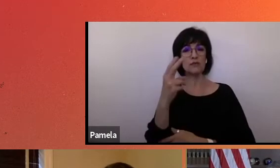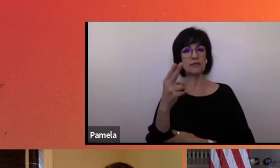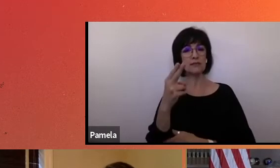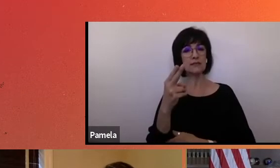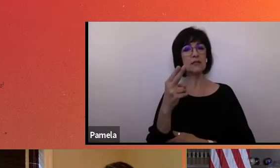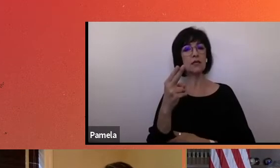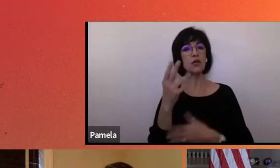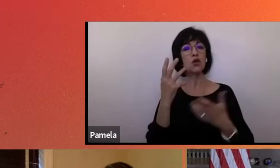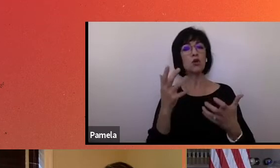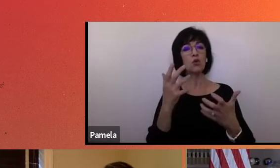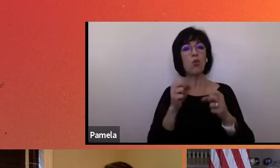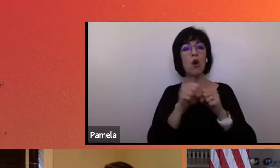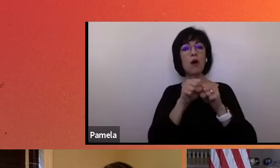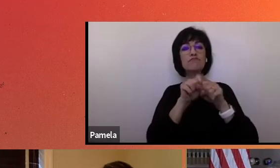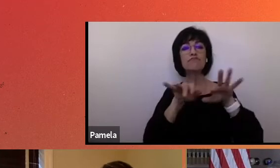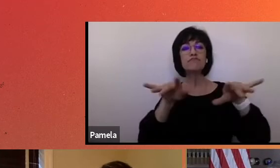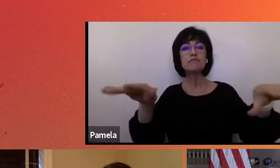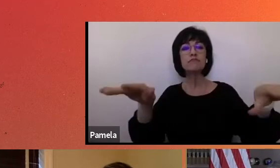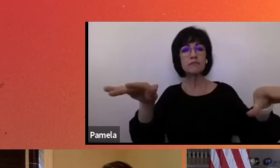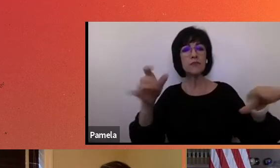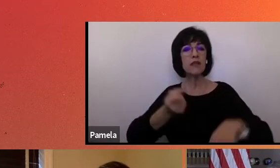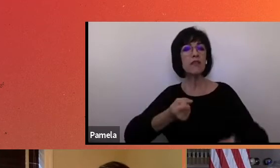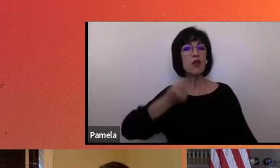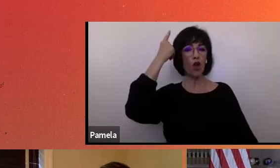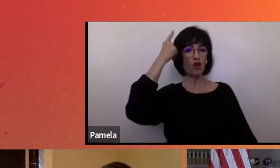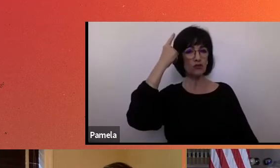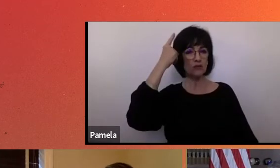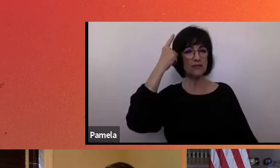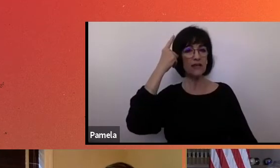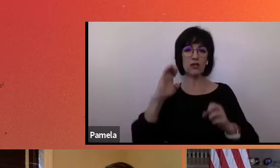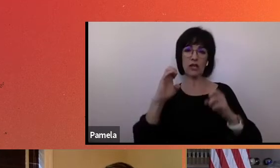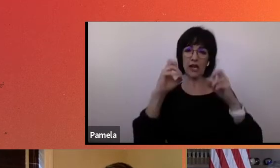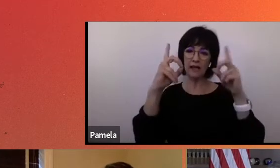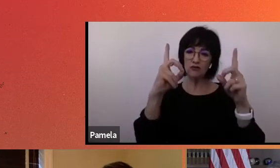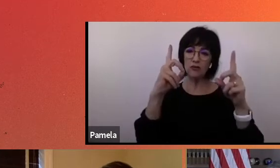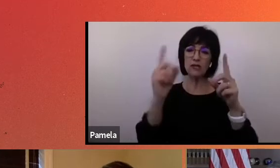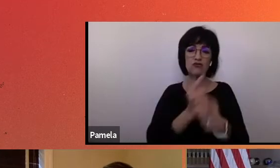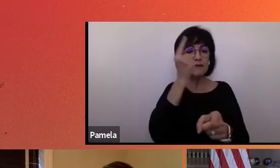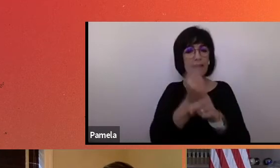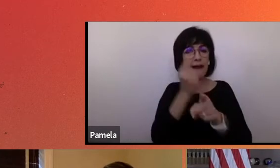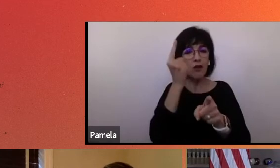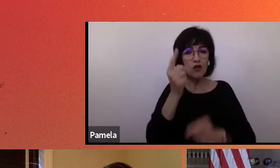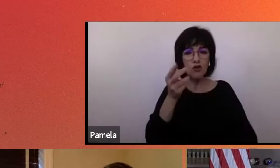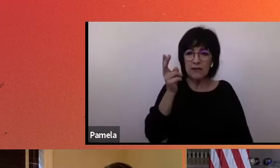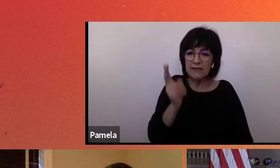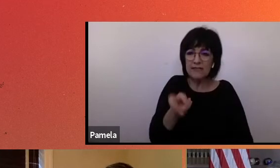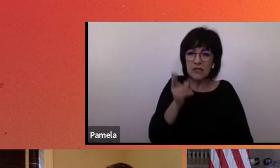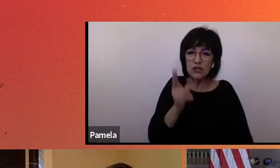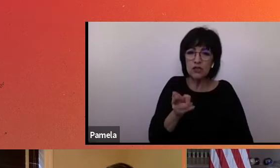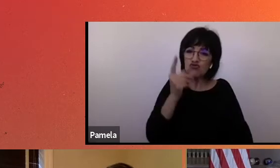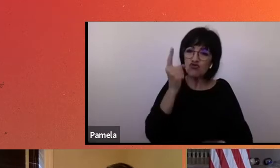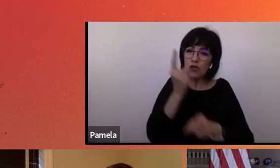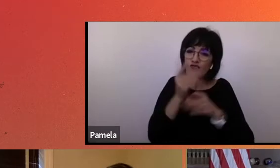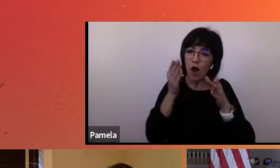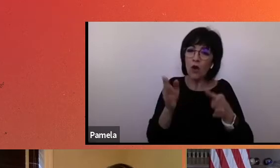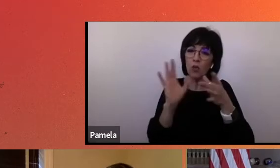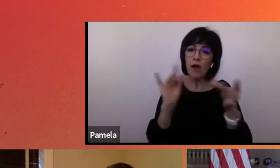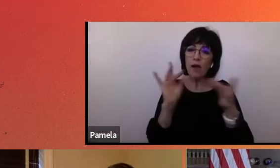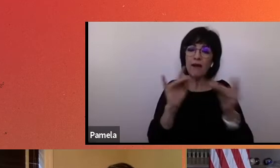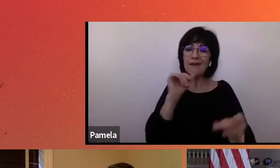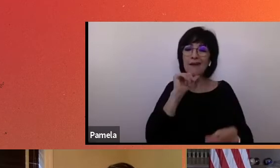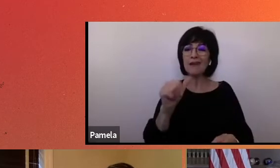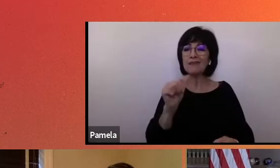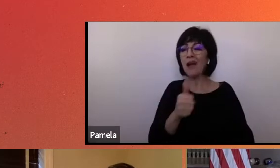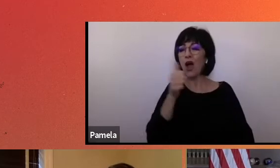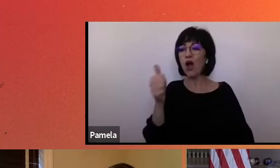through education and learning the accurate history, but also to equip us with a vocabulary going forward to address